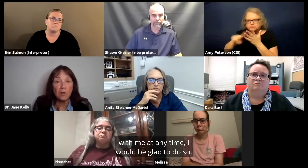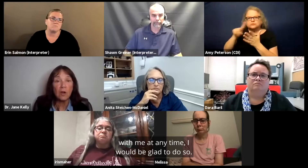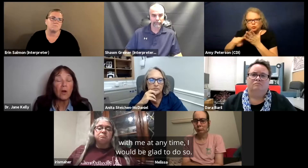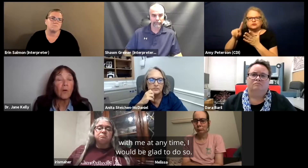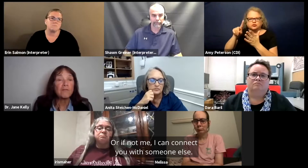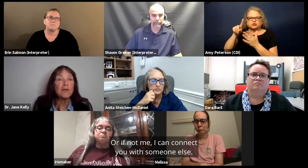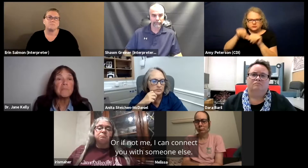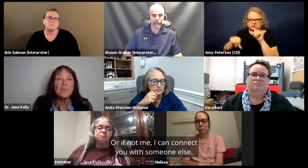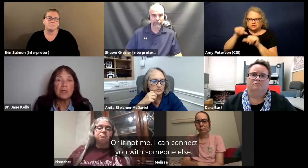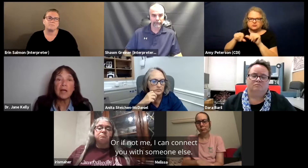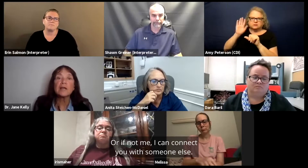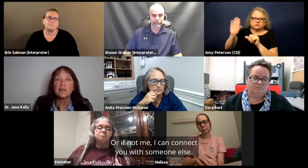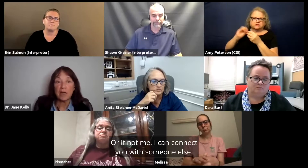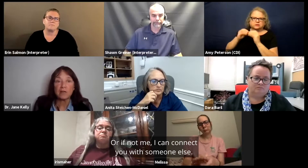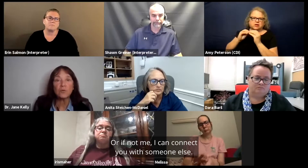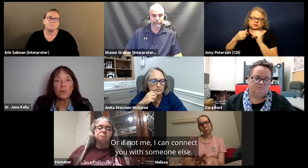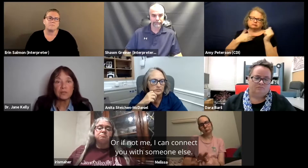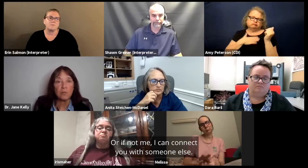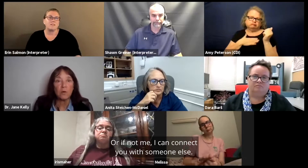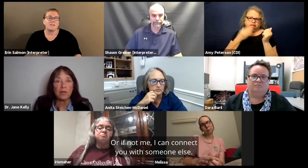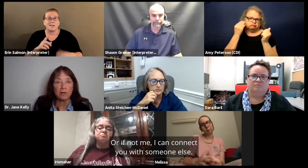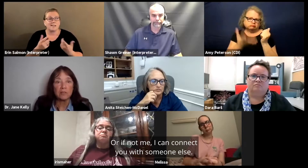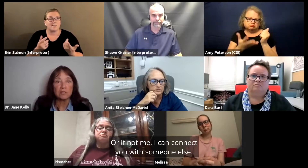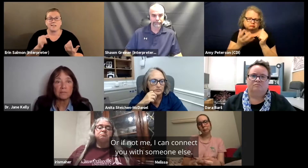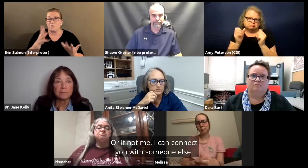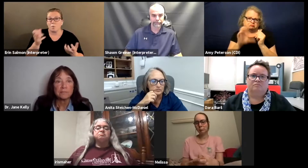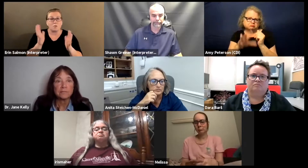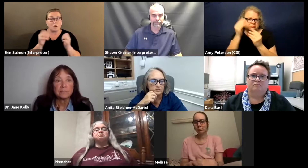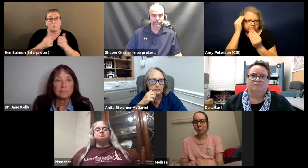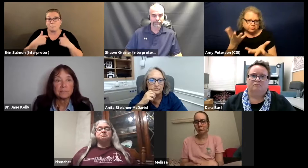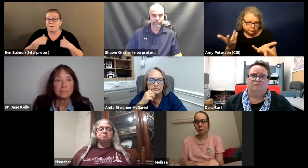do so. Or if not me, I can connect you with someone else.